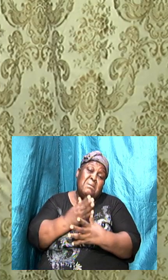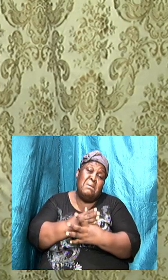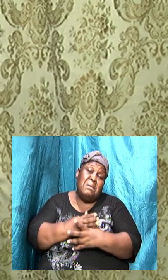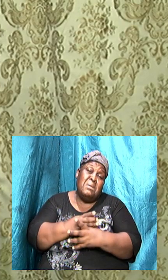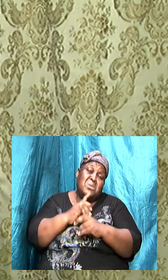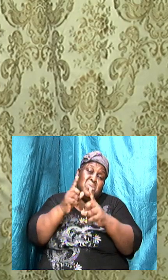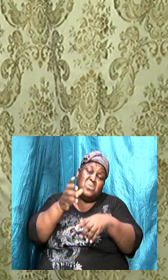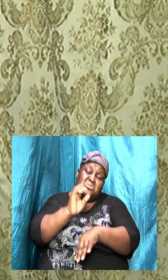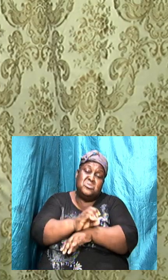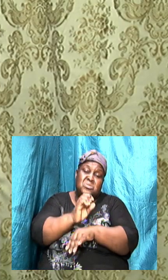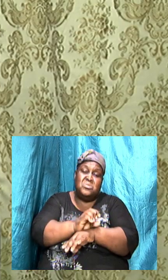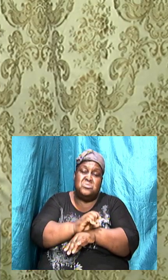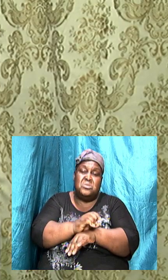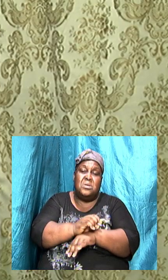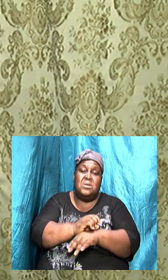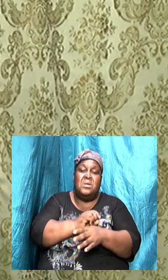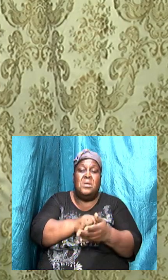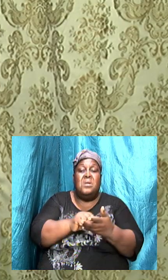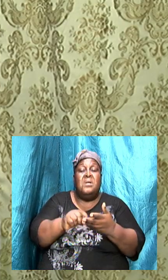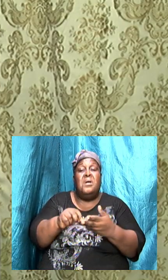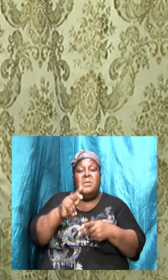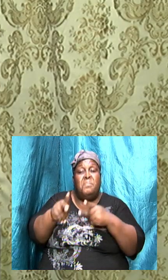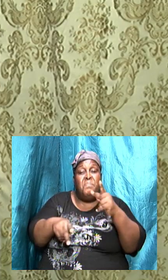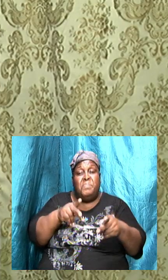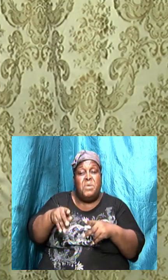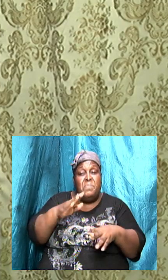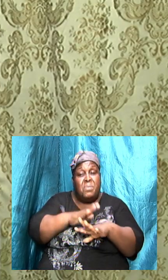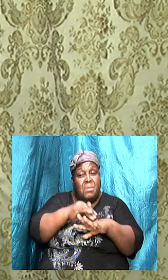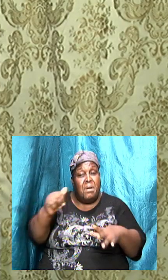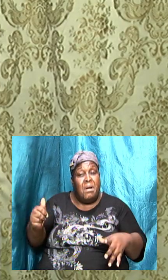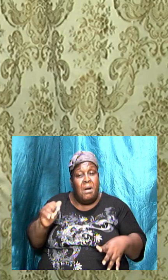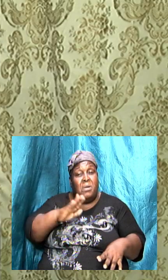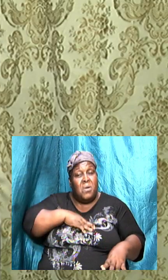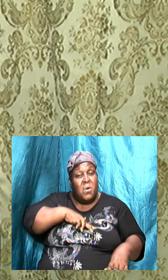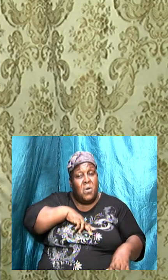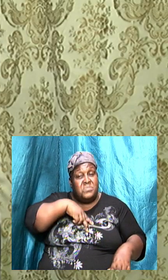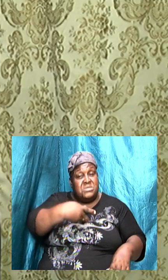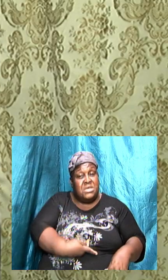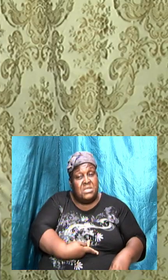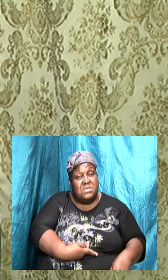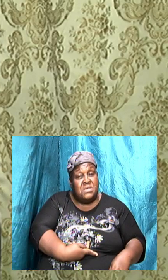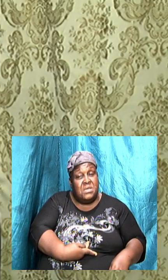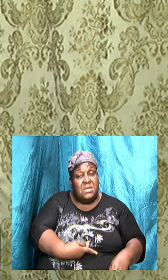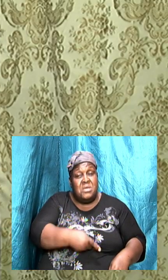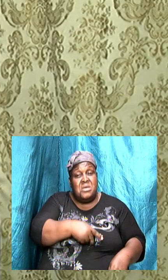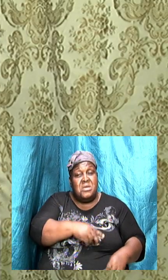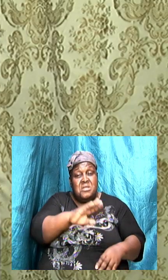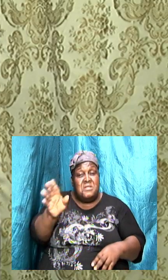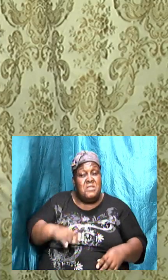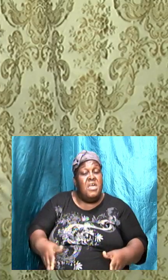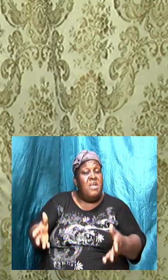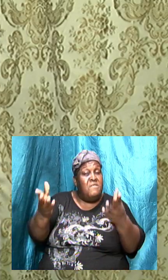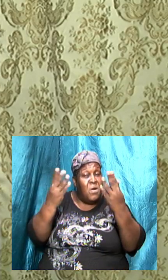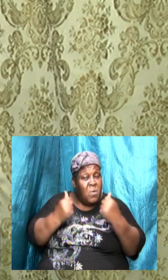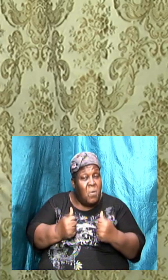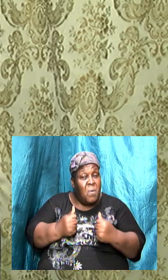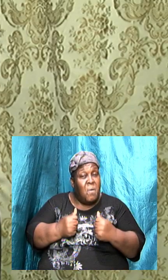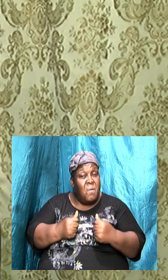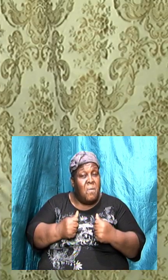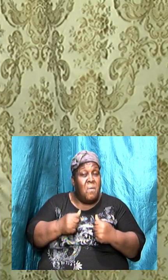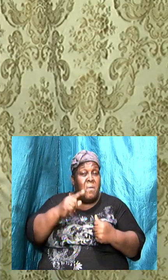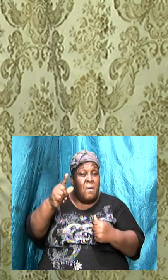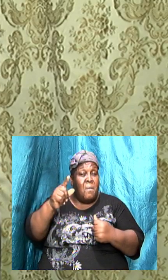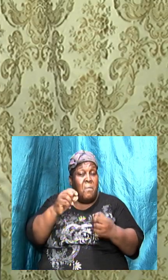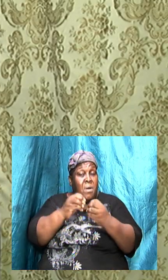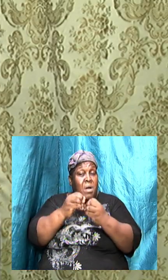left, right, and center. People calling upset because they've never come week before last, and why them have to go wait one more